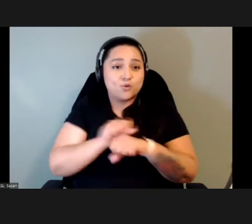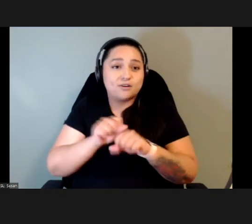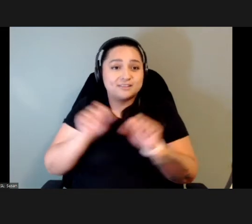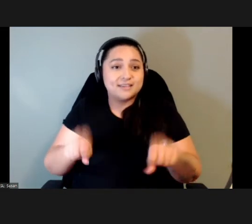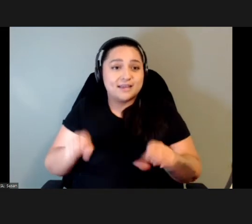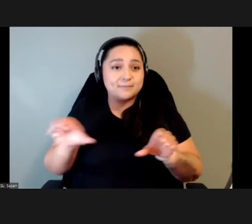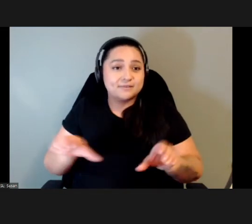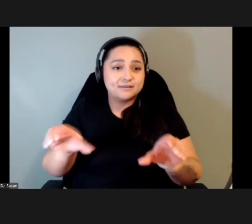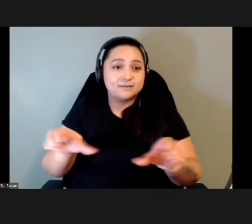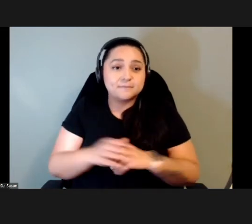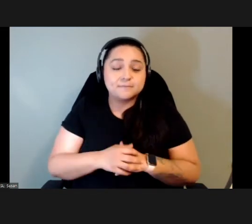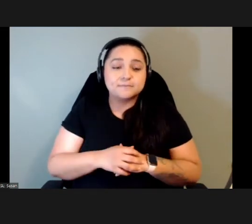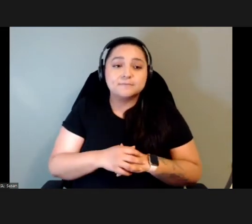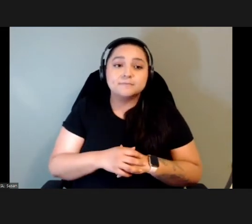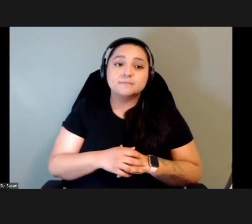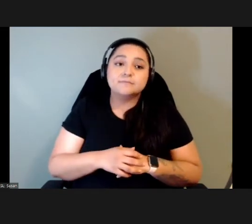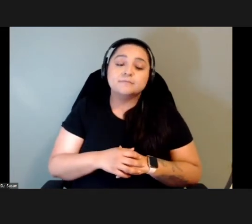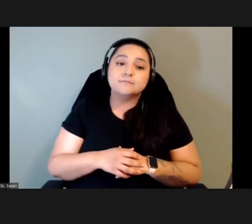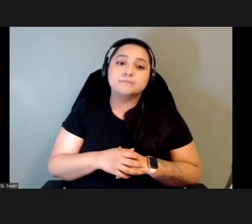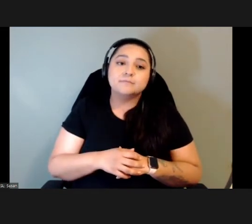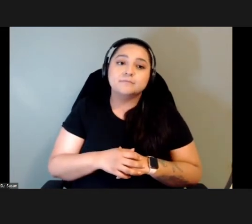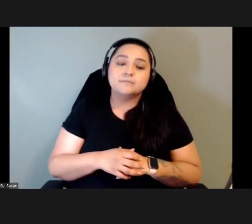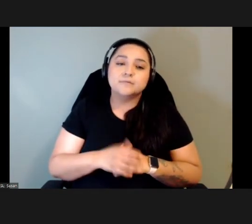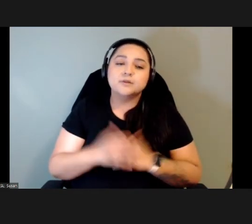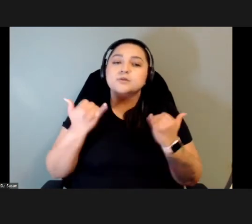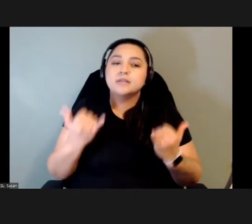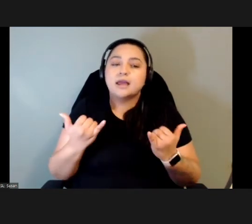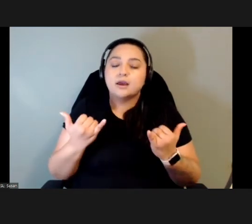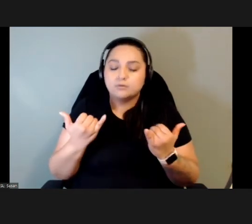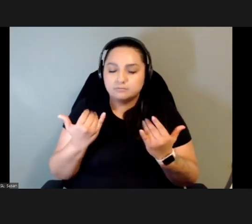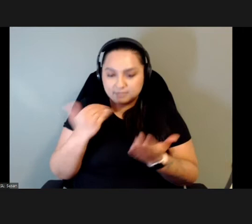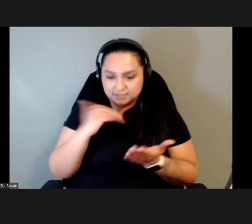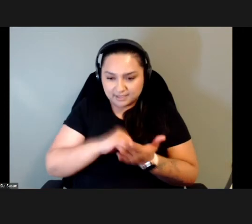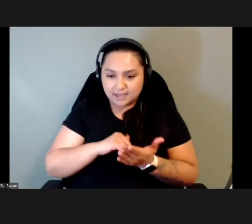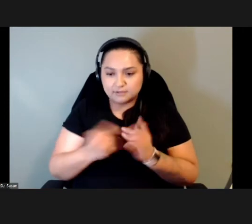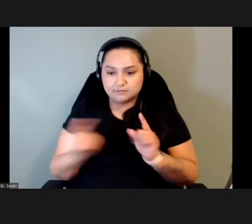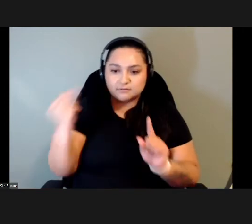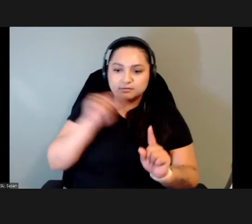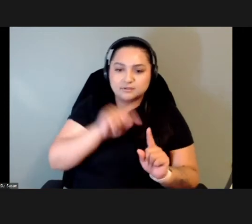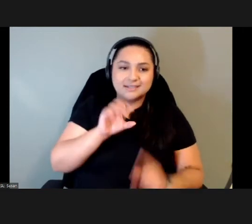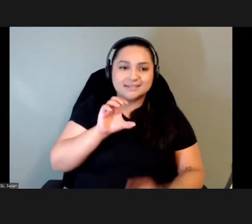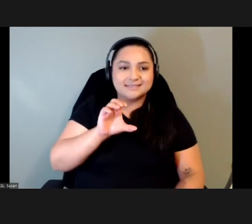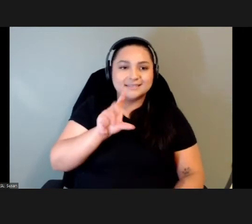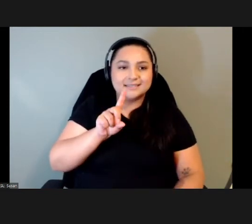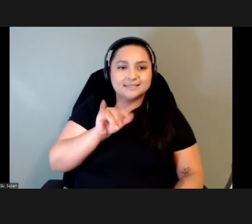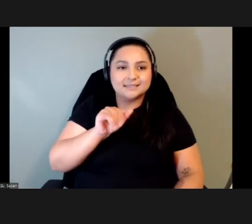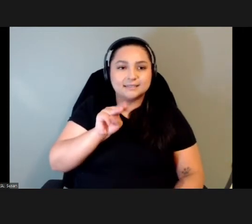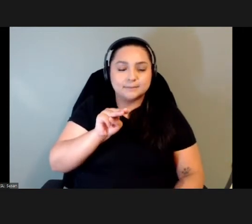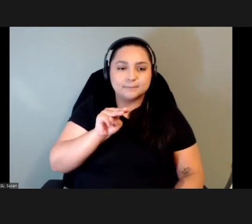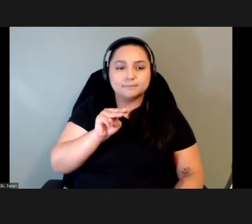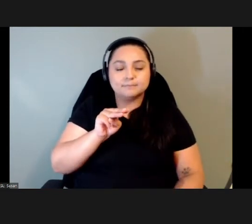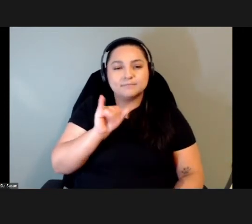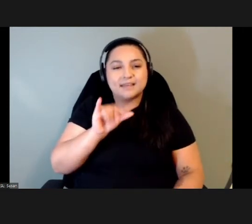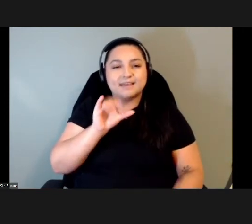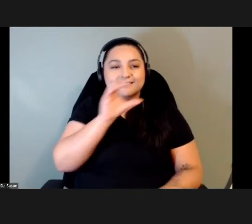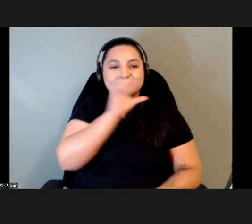So I'm going to pivot back to CDIM, clinically designed improvisatory music.